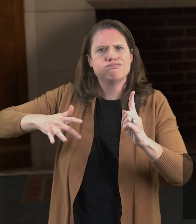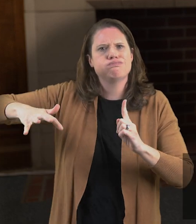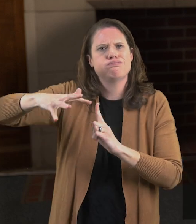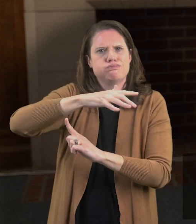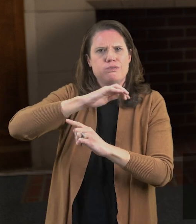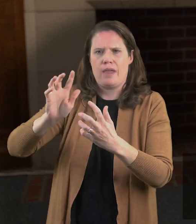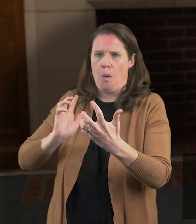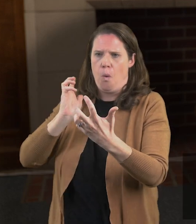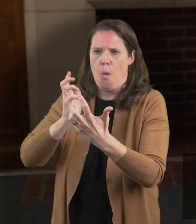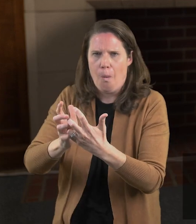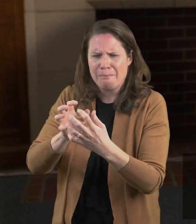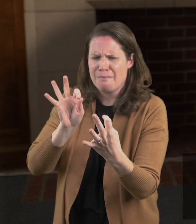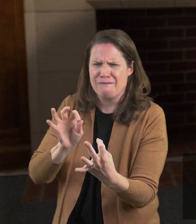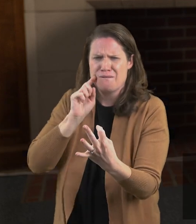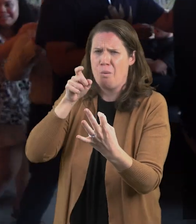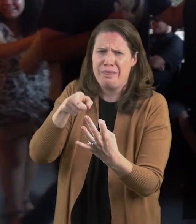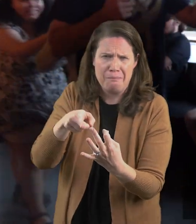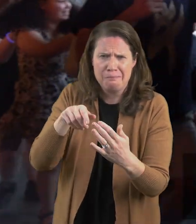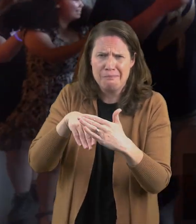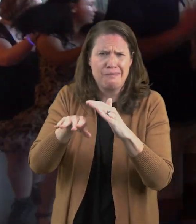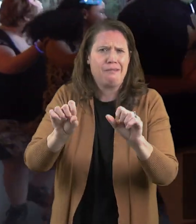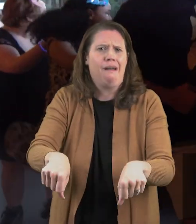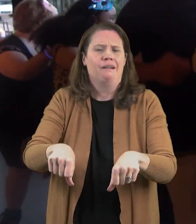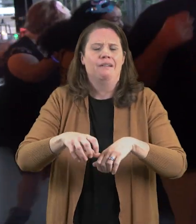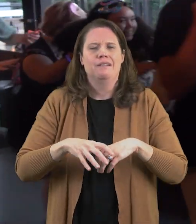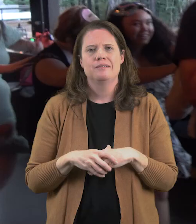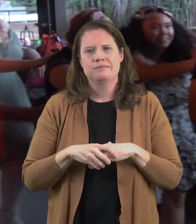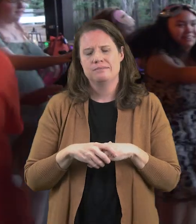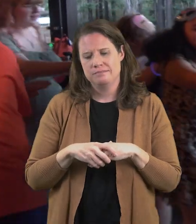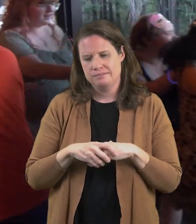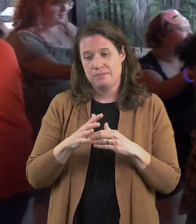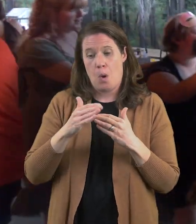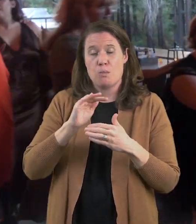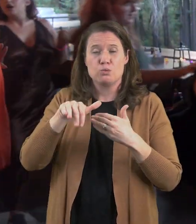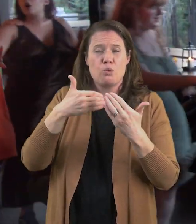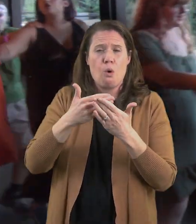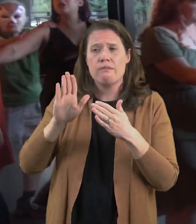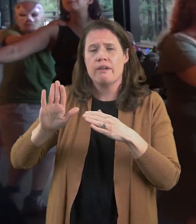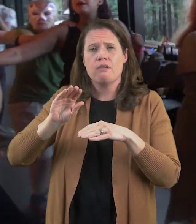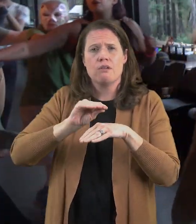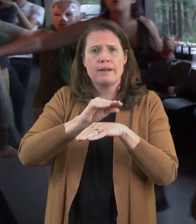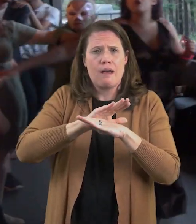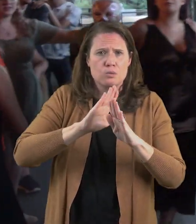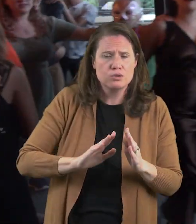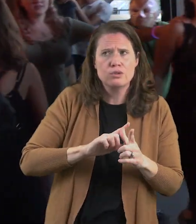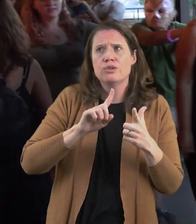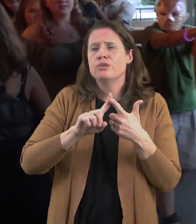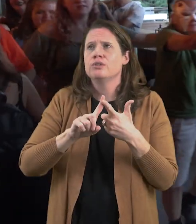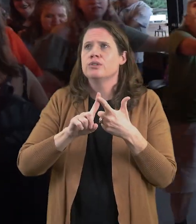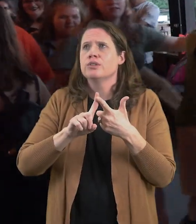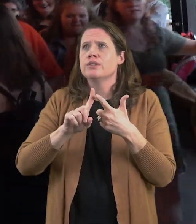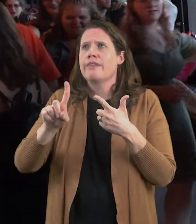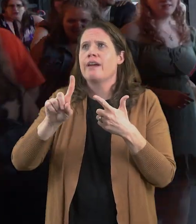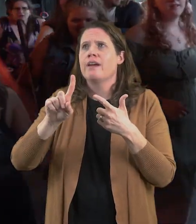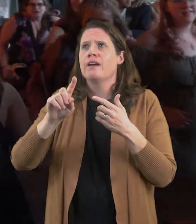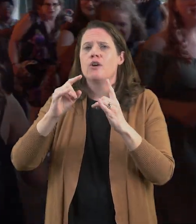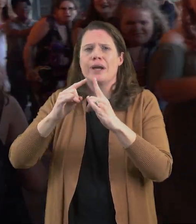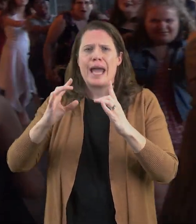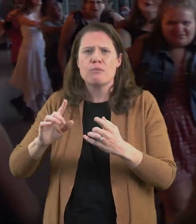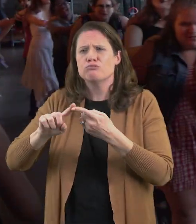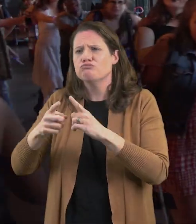to be in an environment that is made for them. Campers and counselors dance in a conga line. Nearly all of their counselors, all of